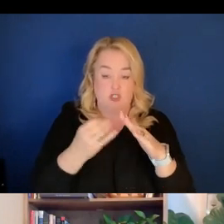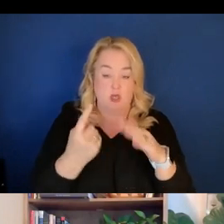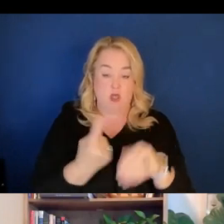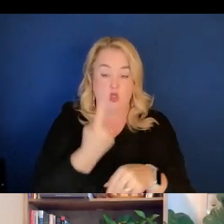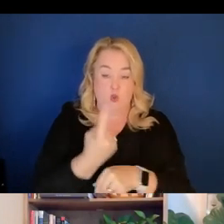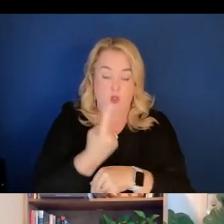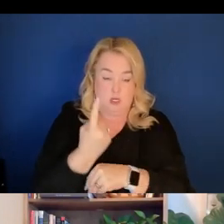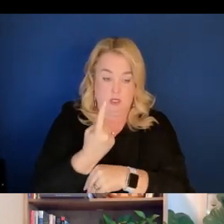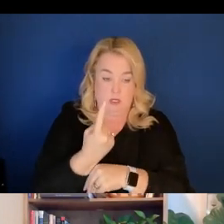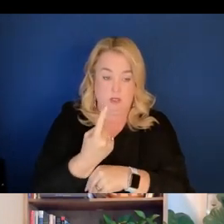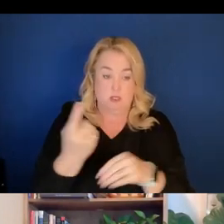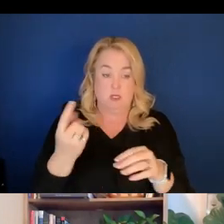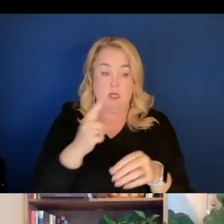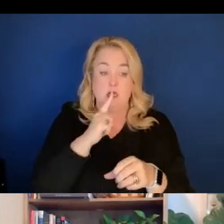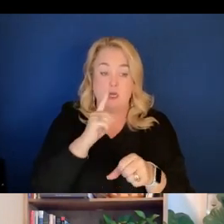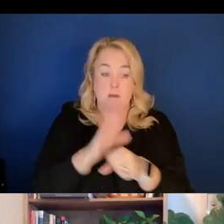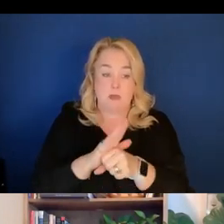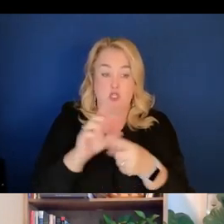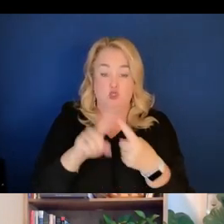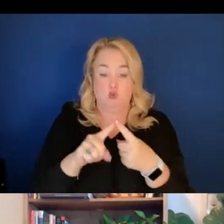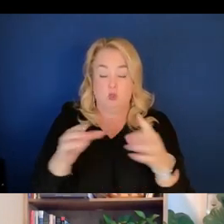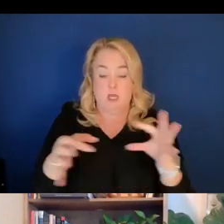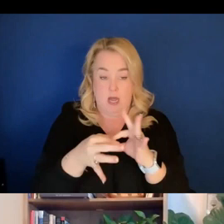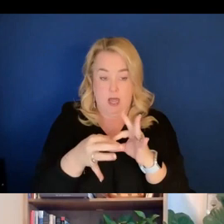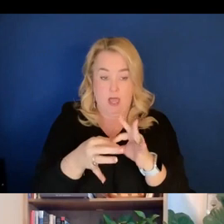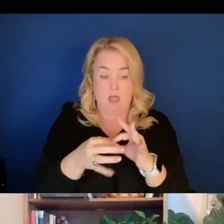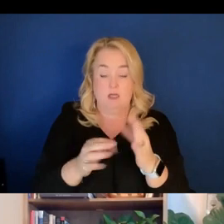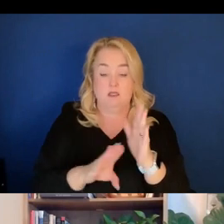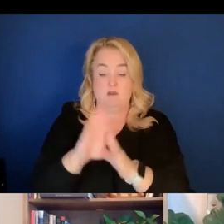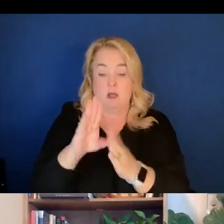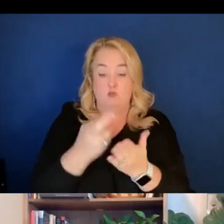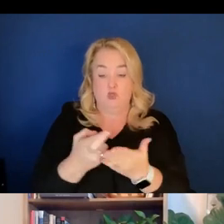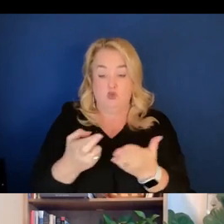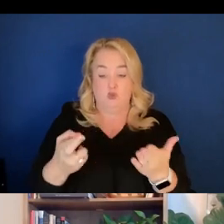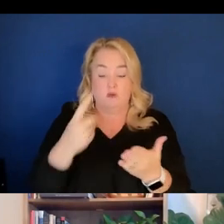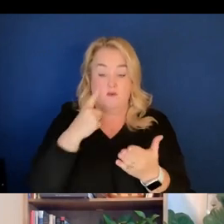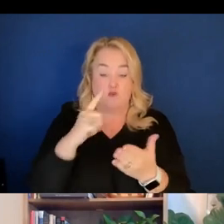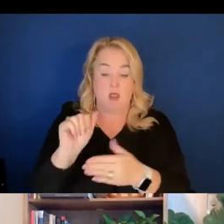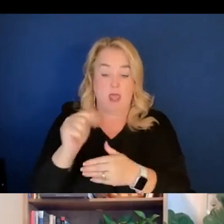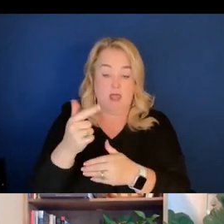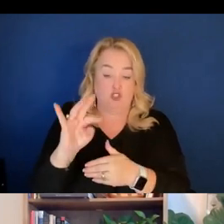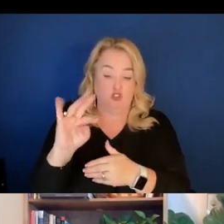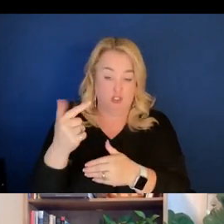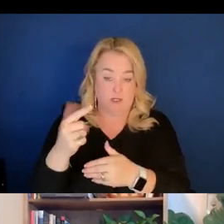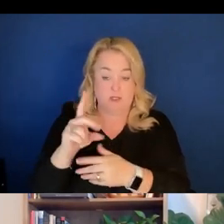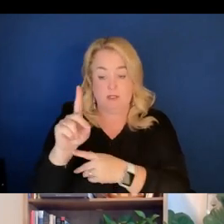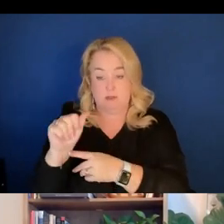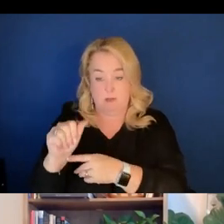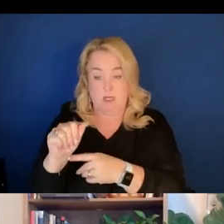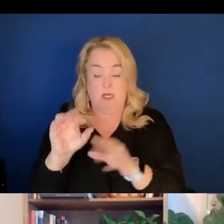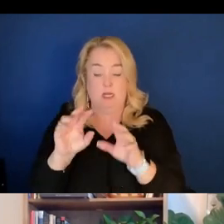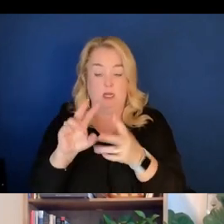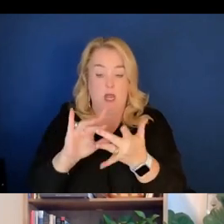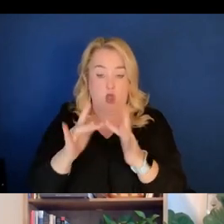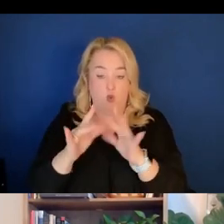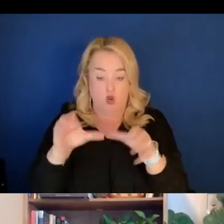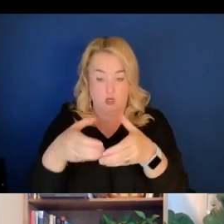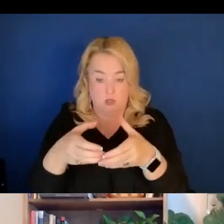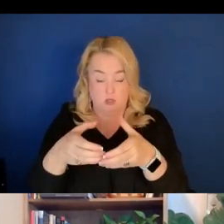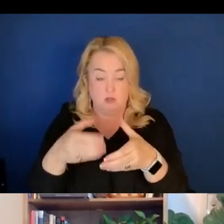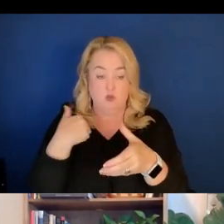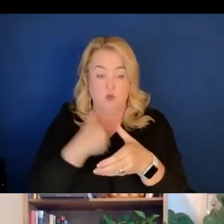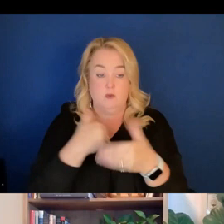Specifically, Commit to Connect focuses on developing resources for the aging and disability networks and is growing a nationwide network